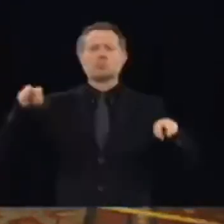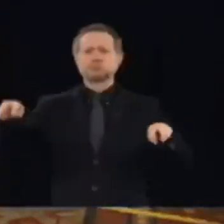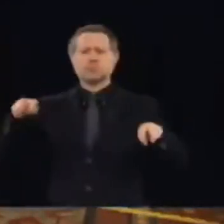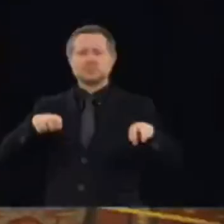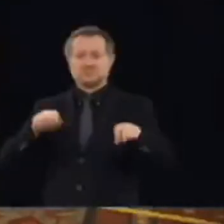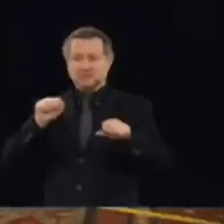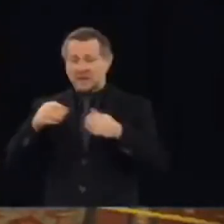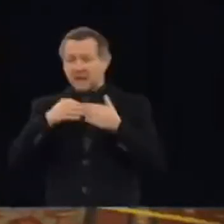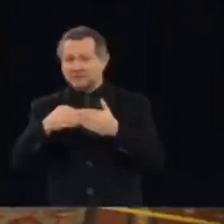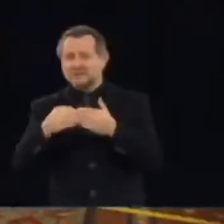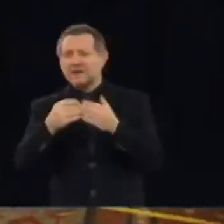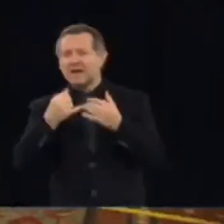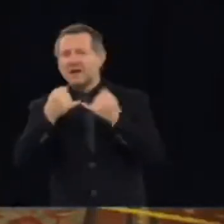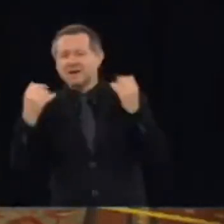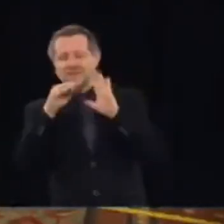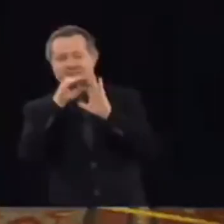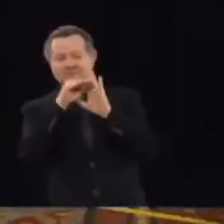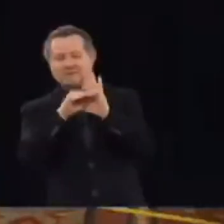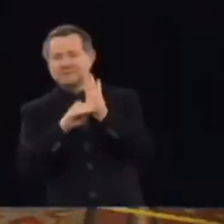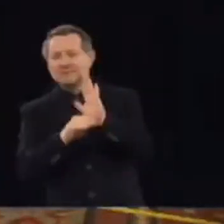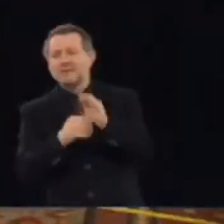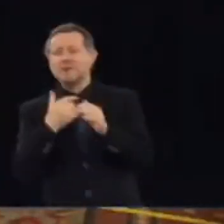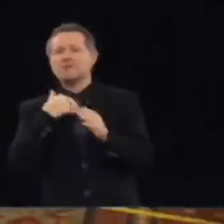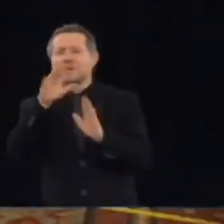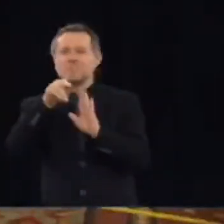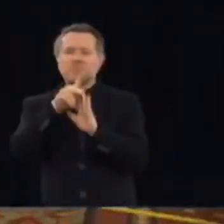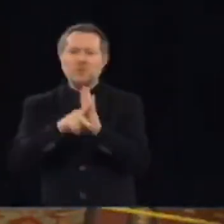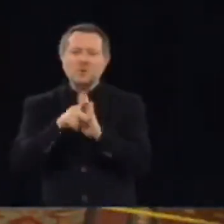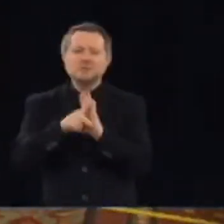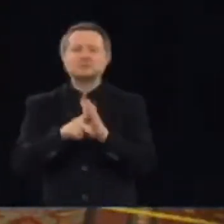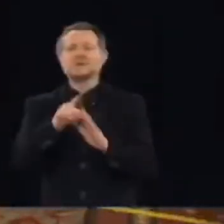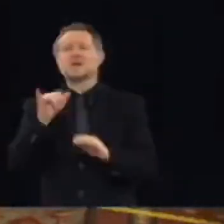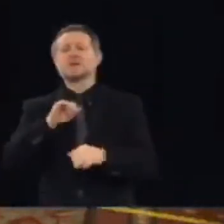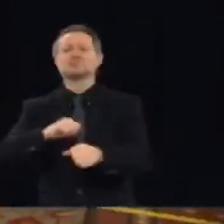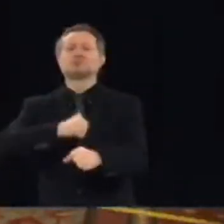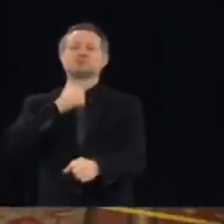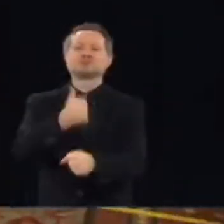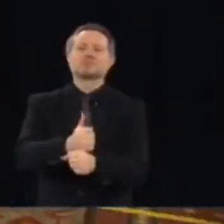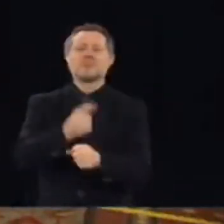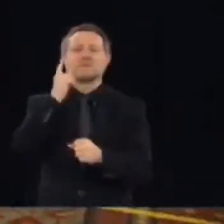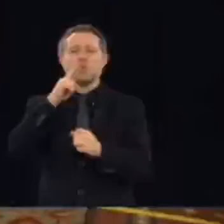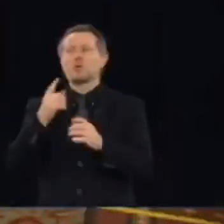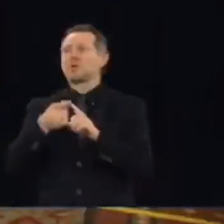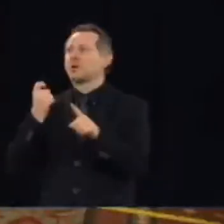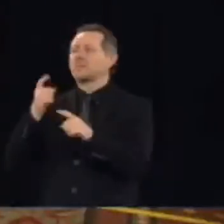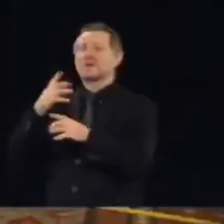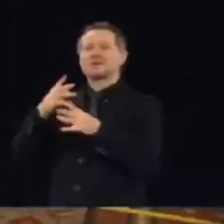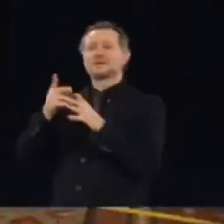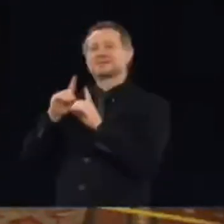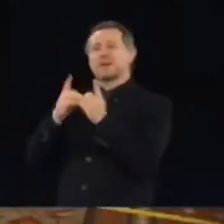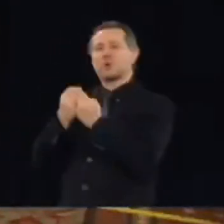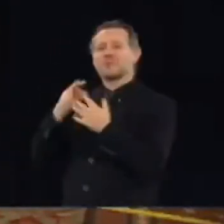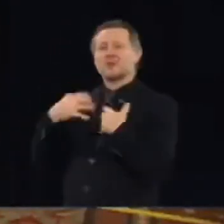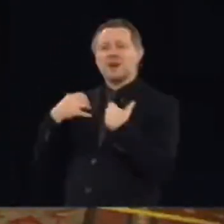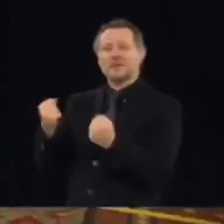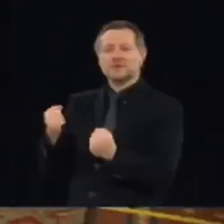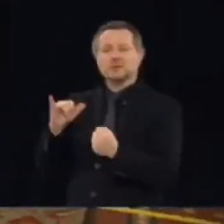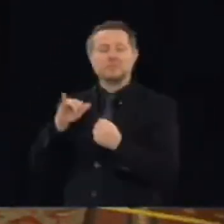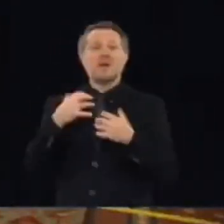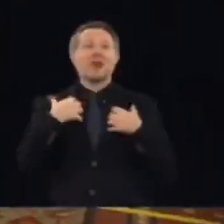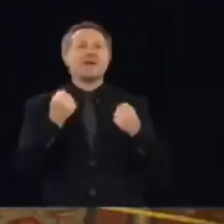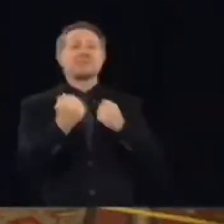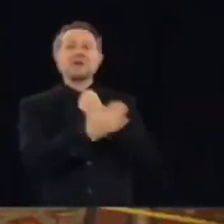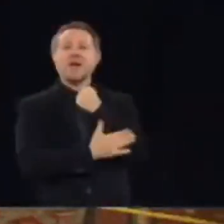any protocols that could be set through the health department, maybe county health officials or